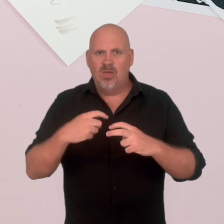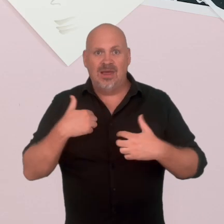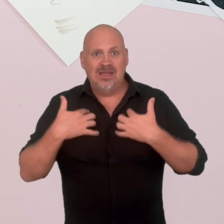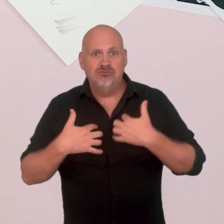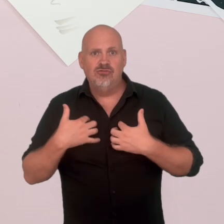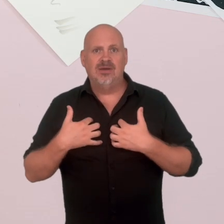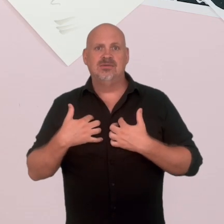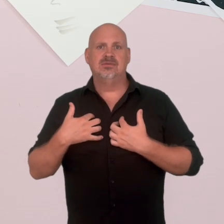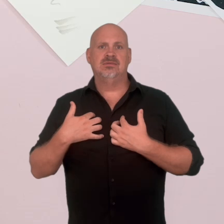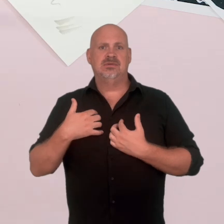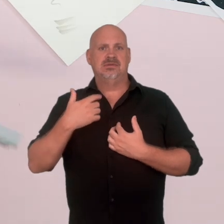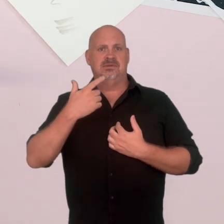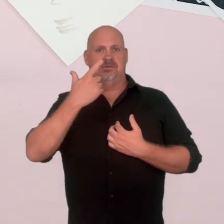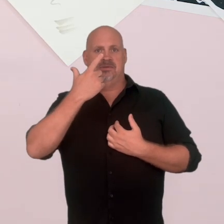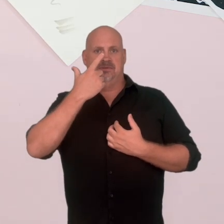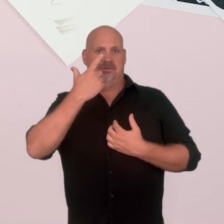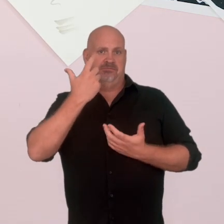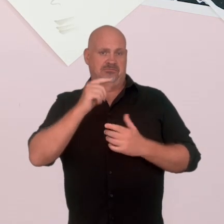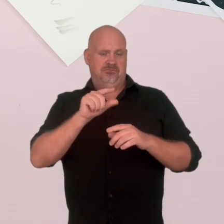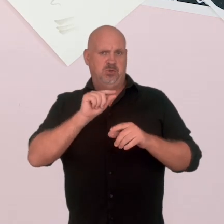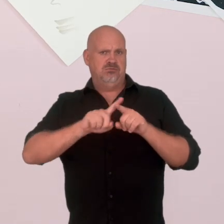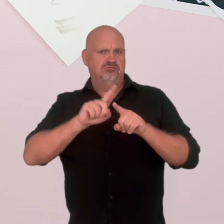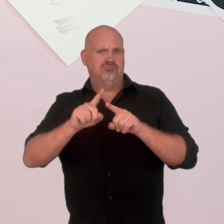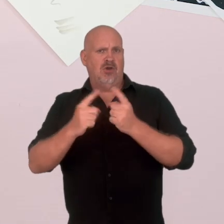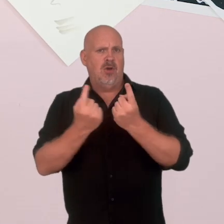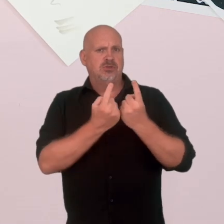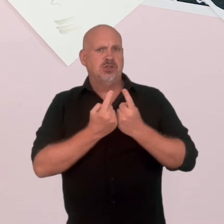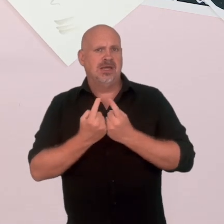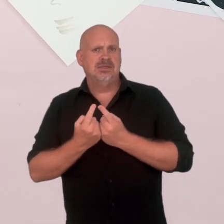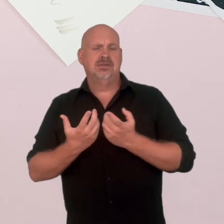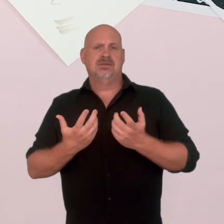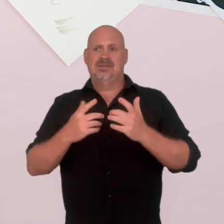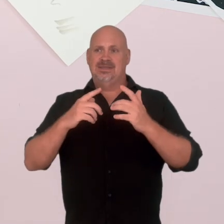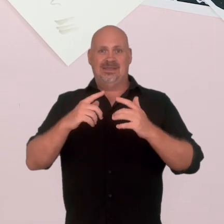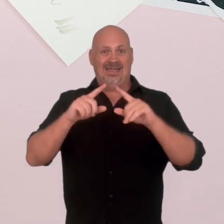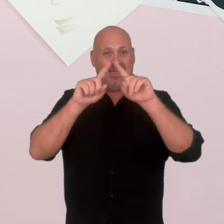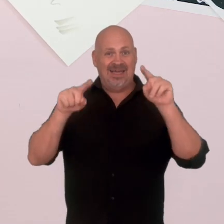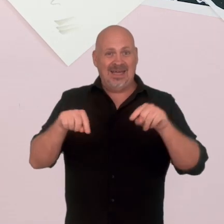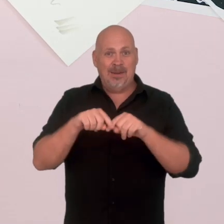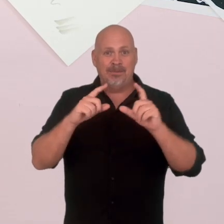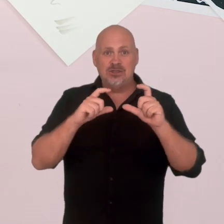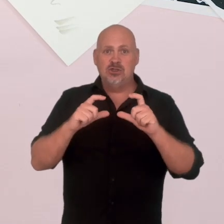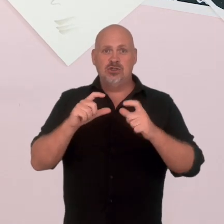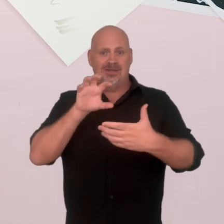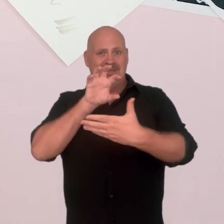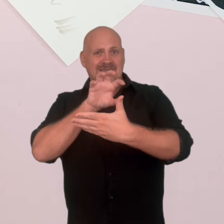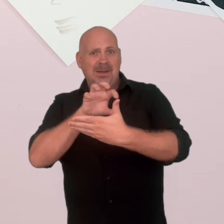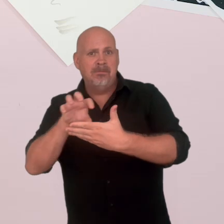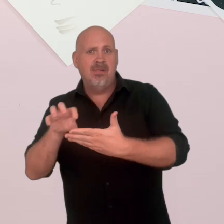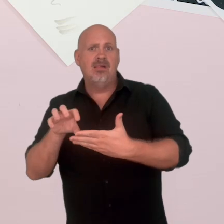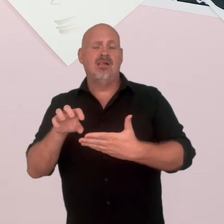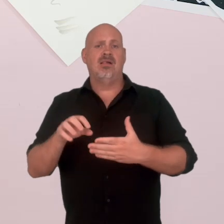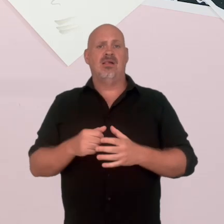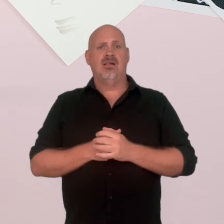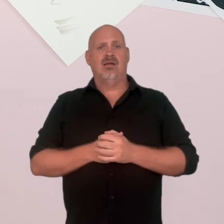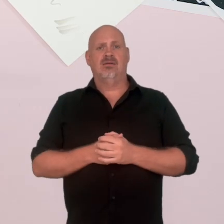can choose from various objects, images, symbols, in